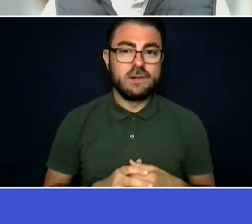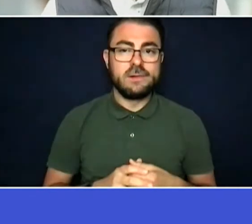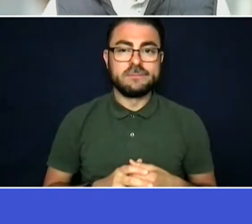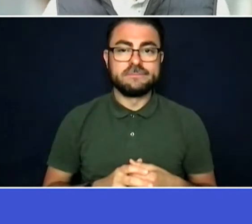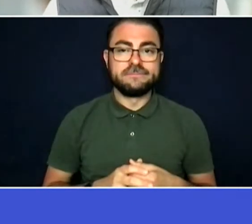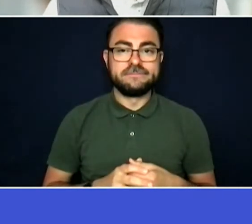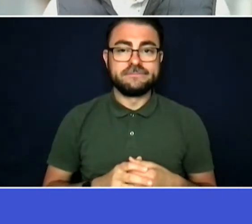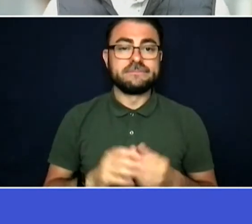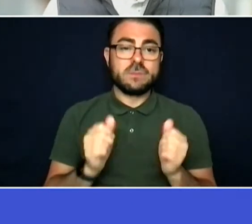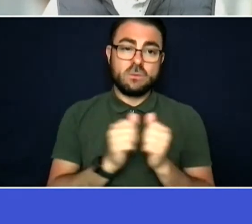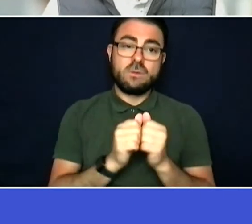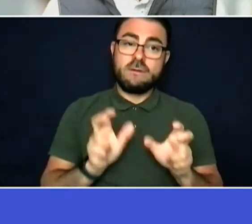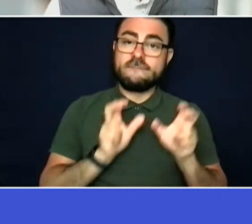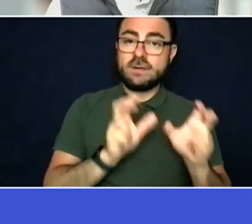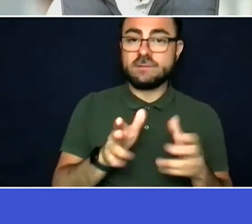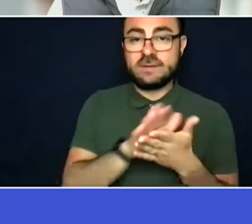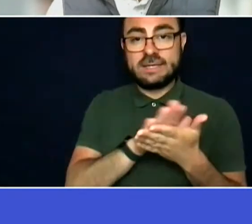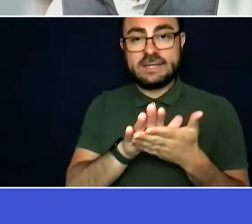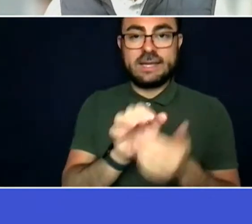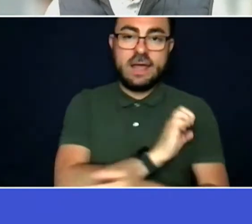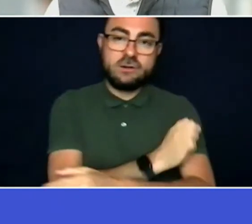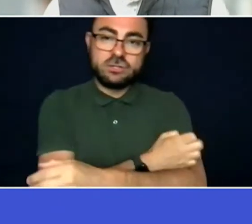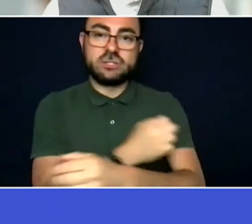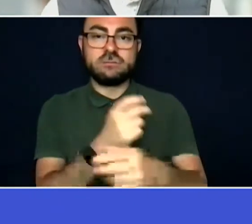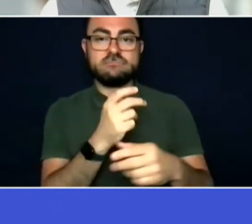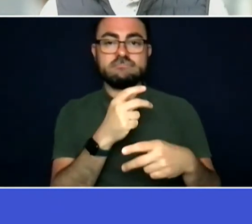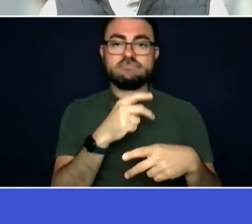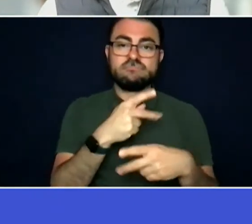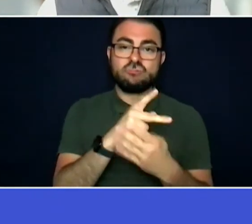in clean energy projects and climate solutions within the community.